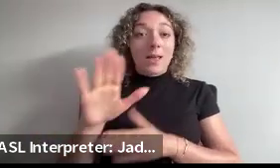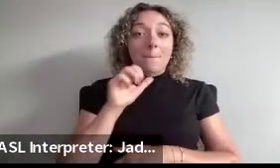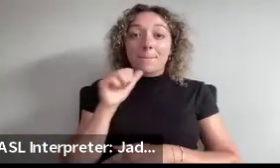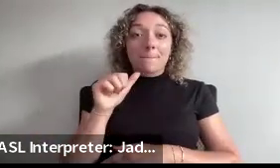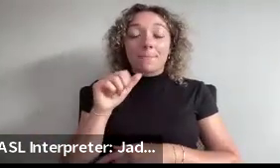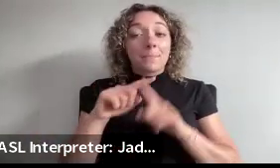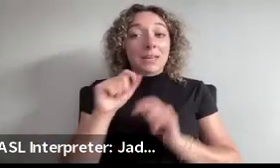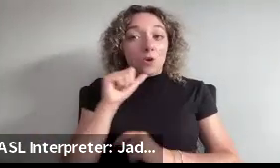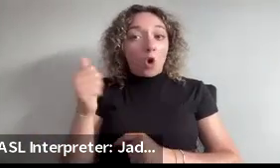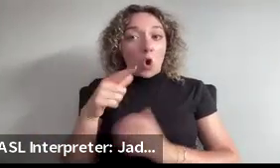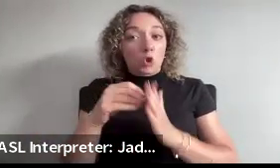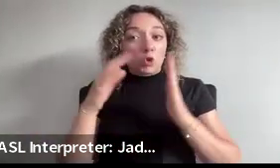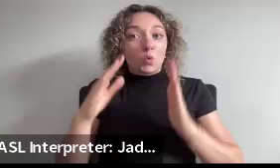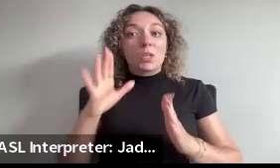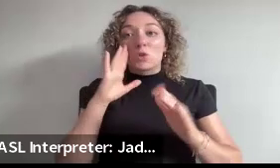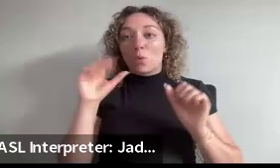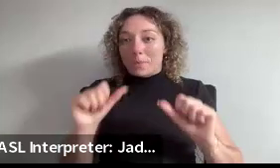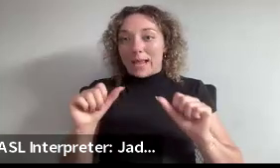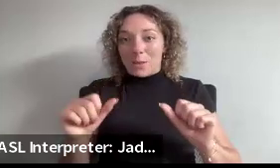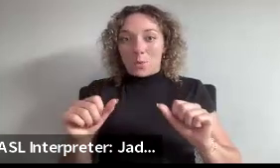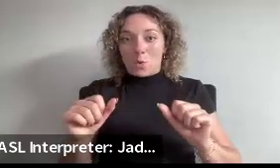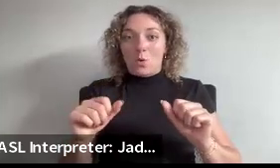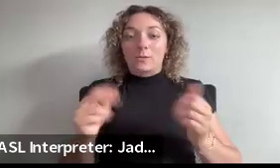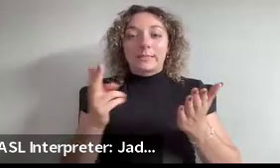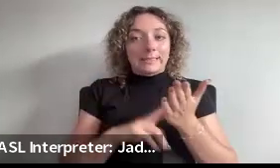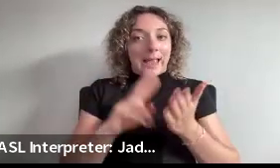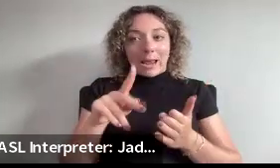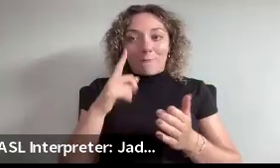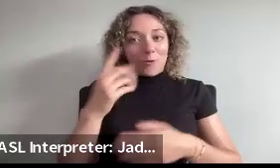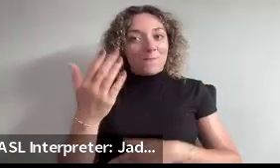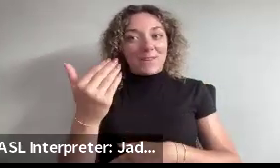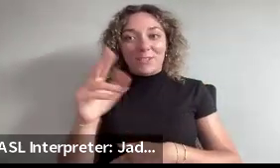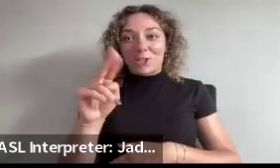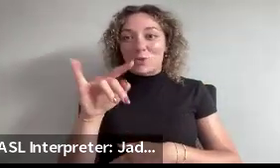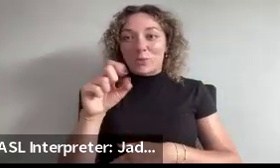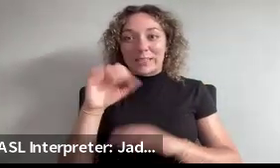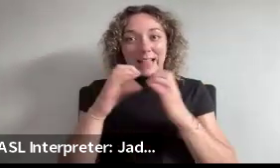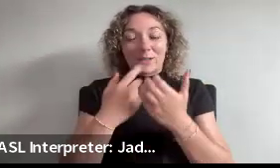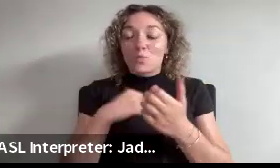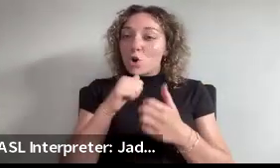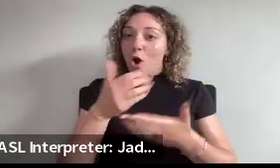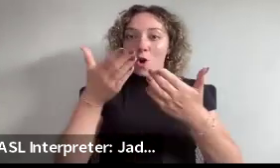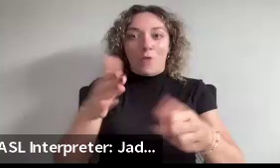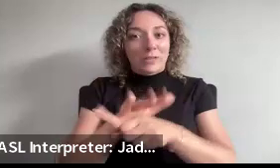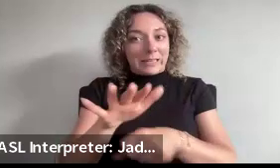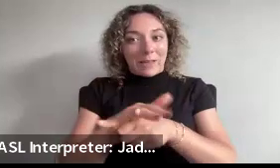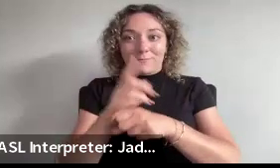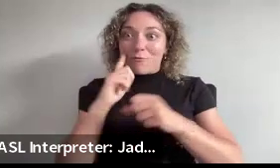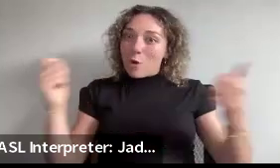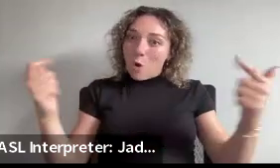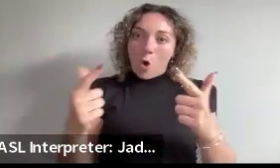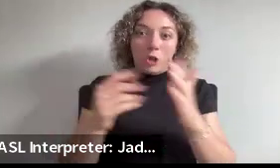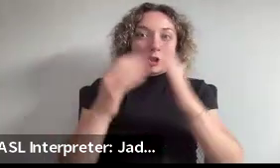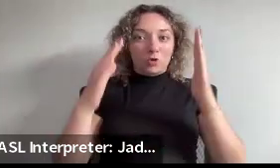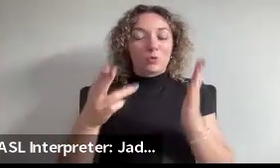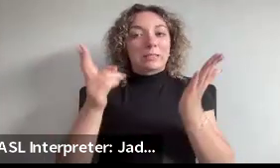are likely to be able to get 15 units. We are not offering enough classes in order for